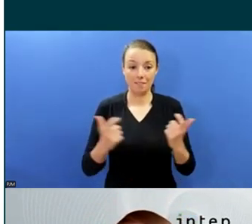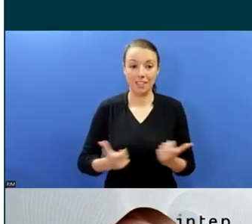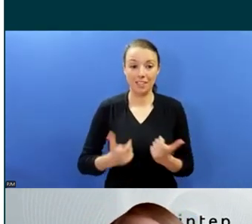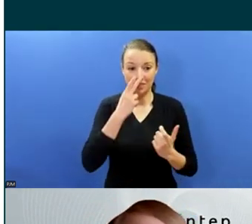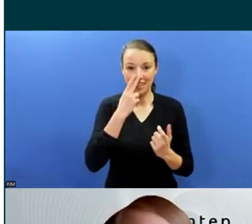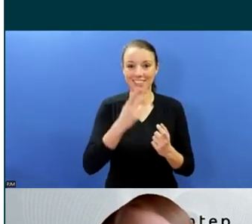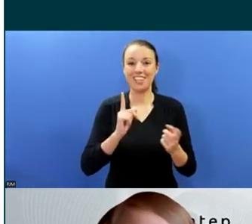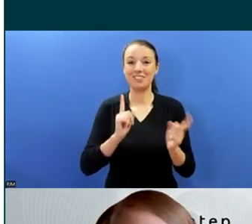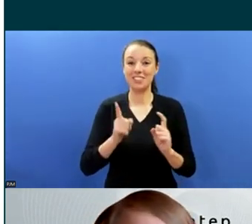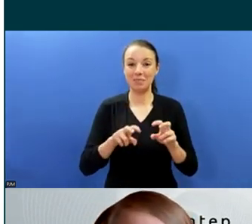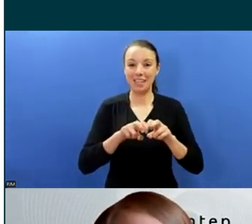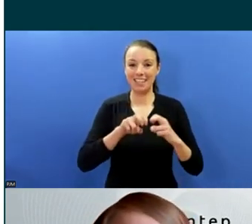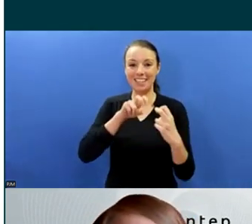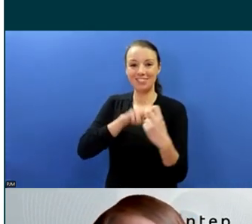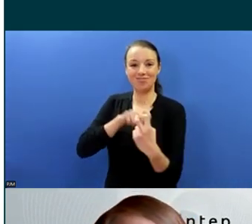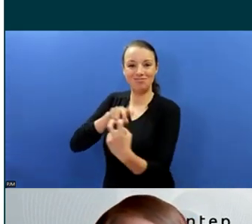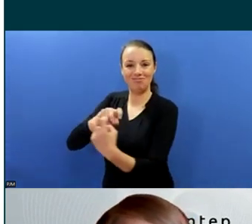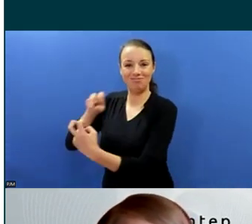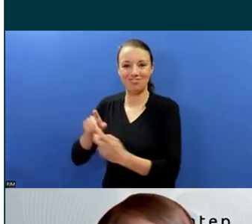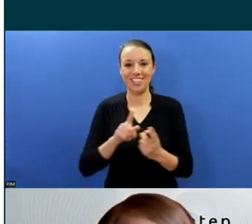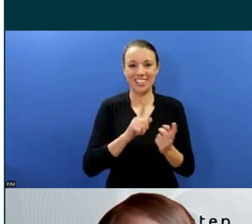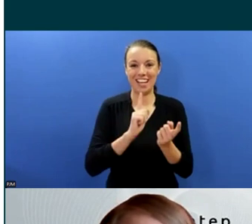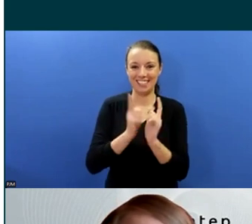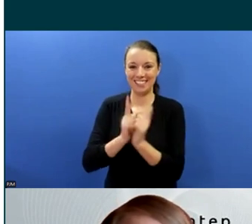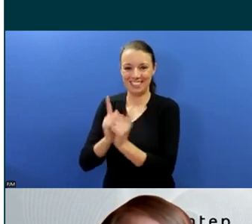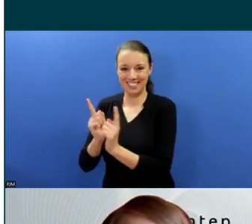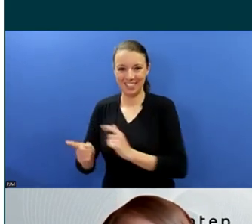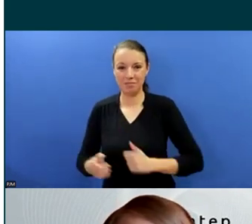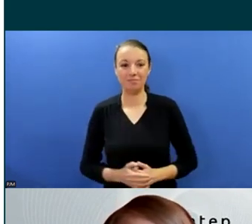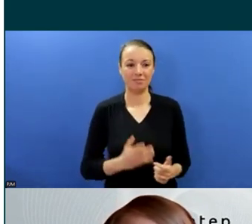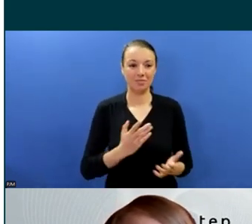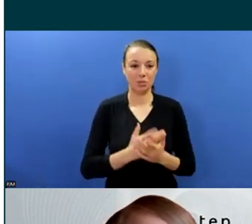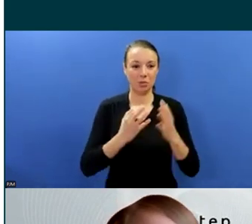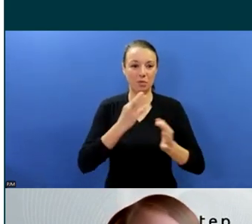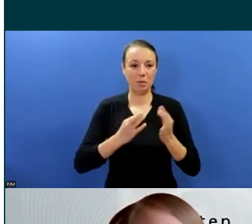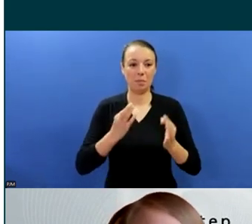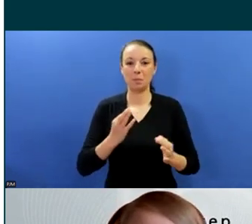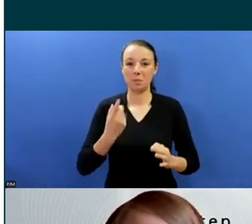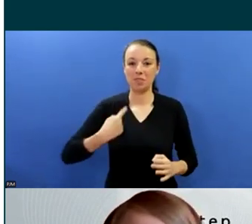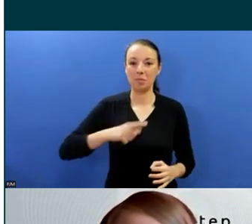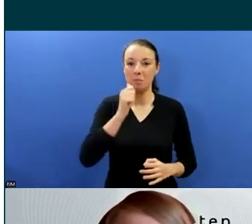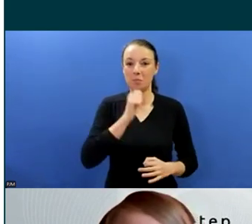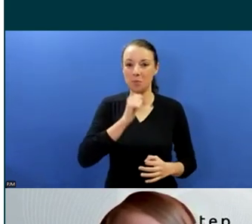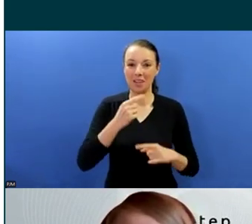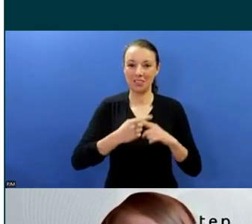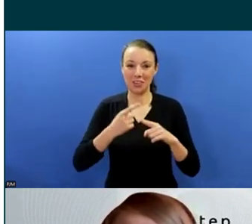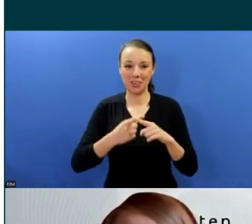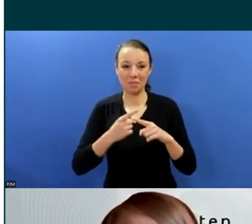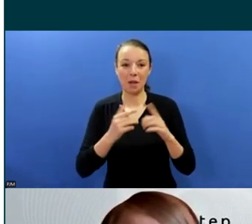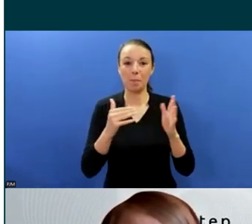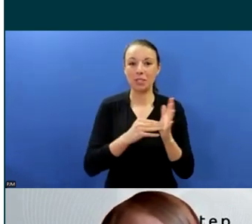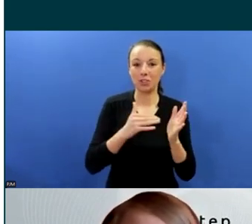As I mentioned, we matched the needs of the property owners with the skills of the providers and organized several short conversations for